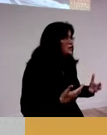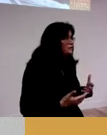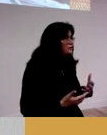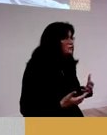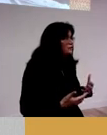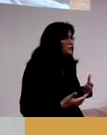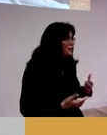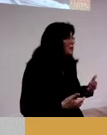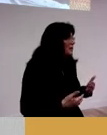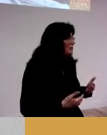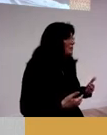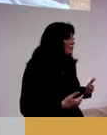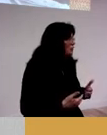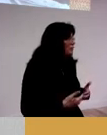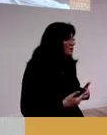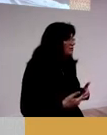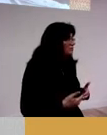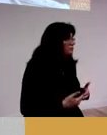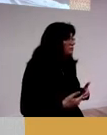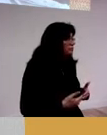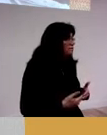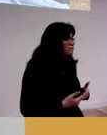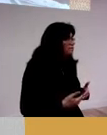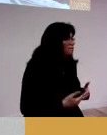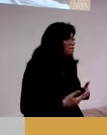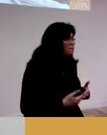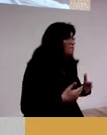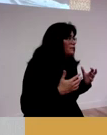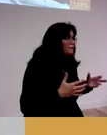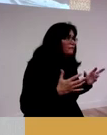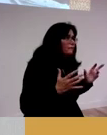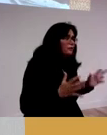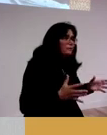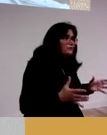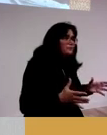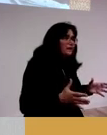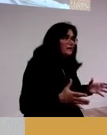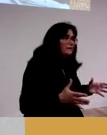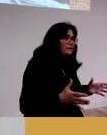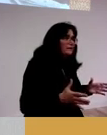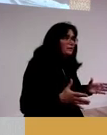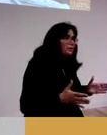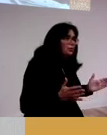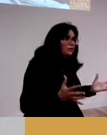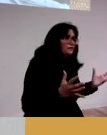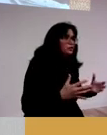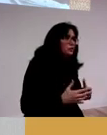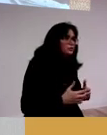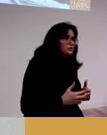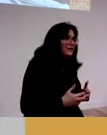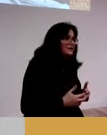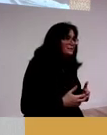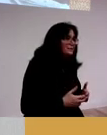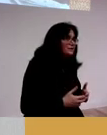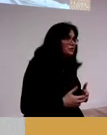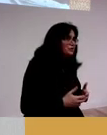talk enough about what we love. But for the most part, when I've talked